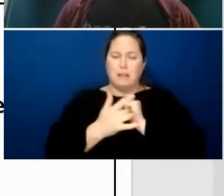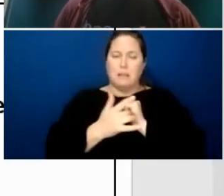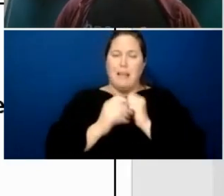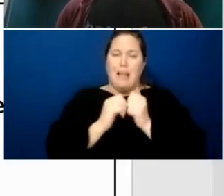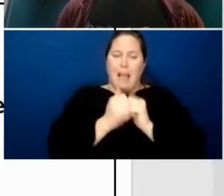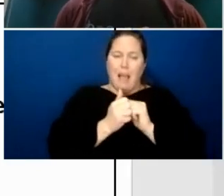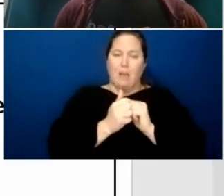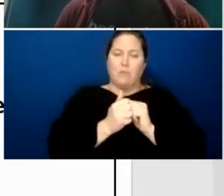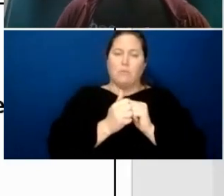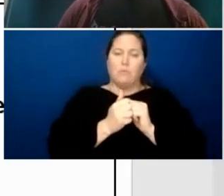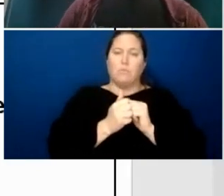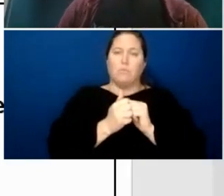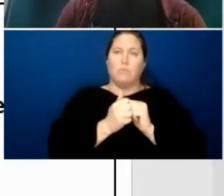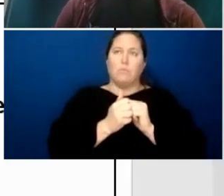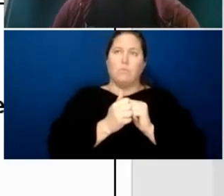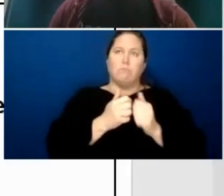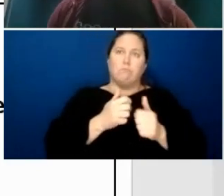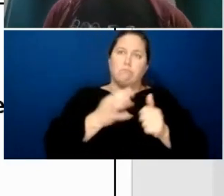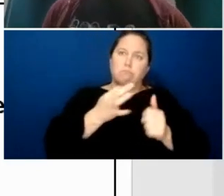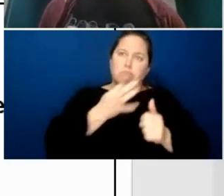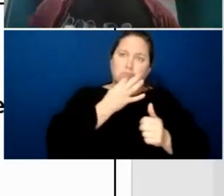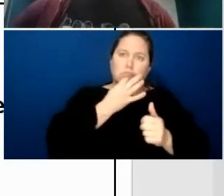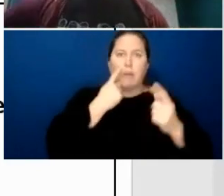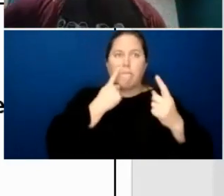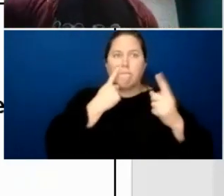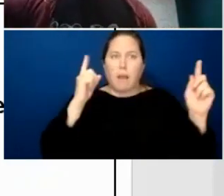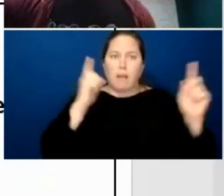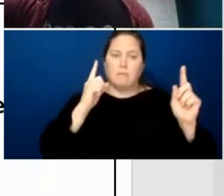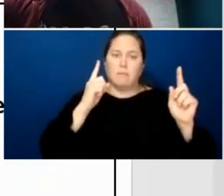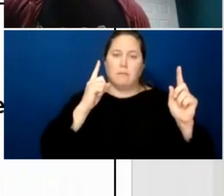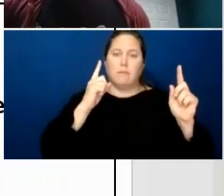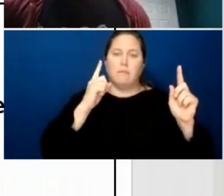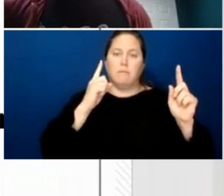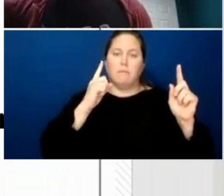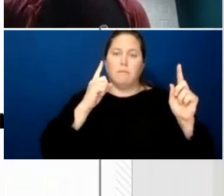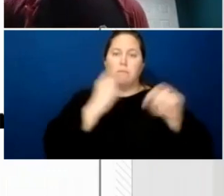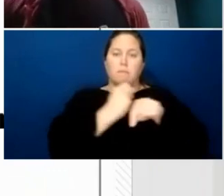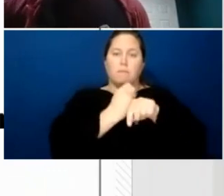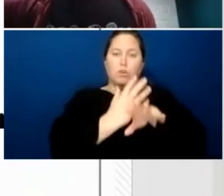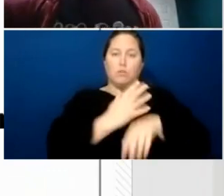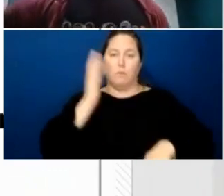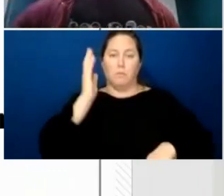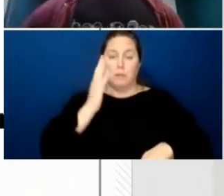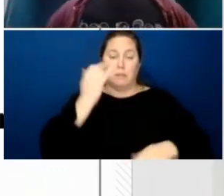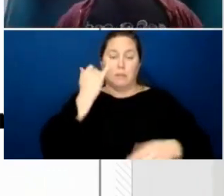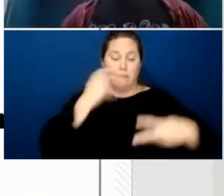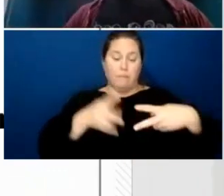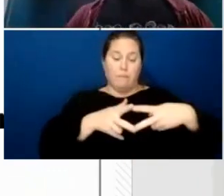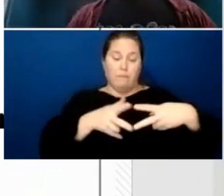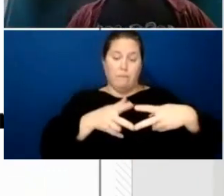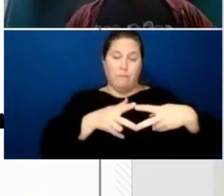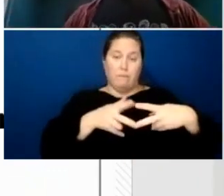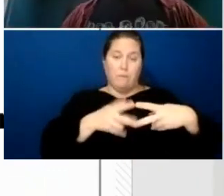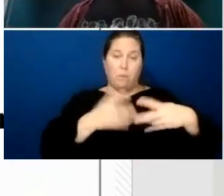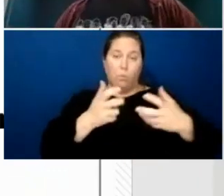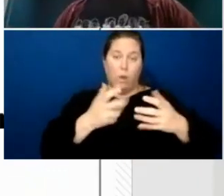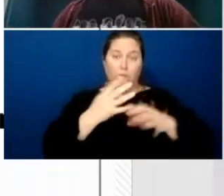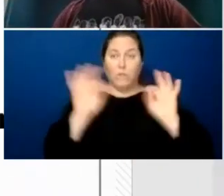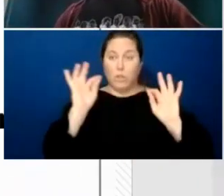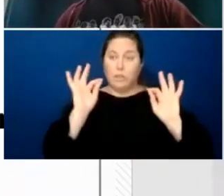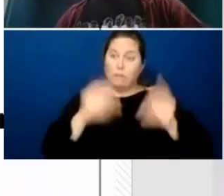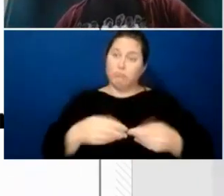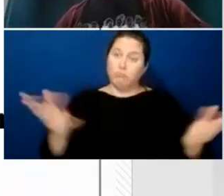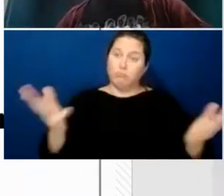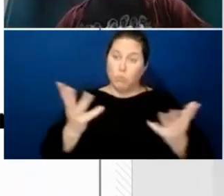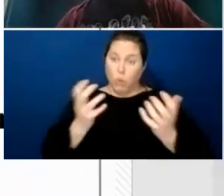virtual presentations. If you would like these 2 resources for free, please go to the chat. I'll mention it one last